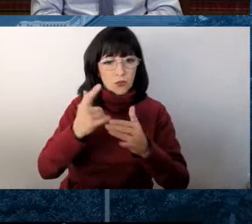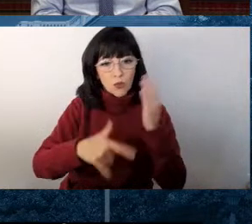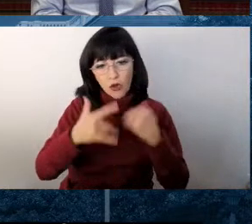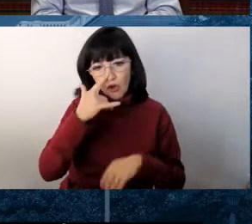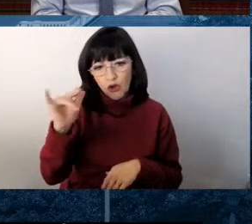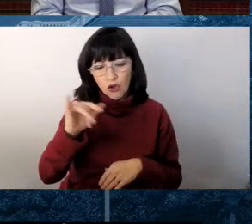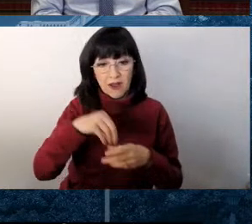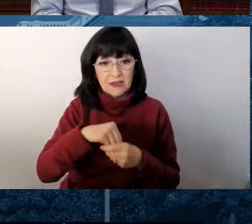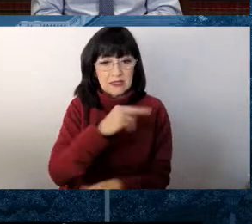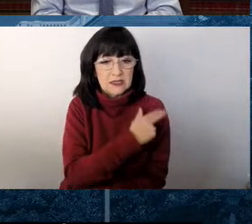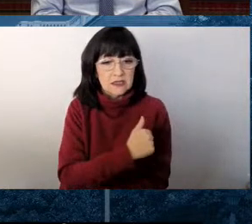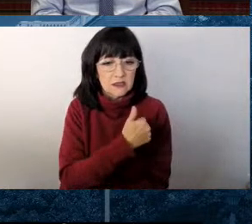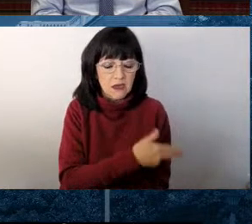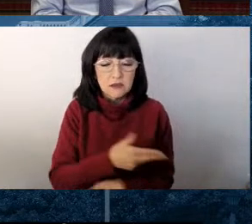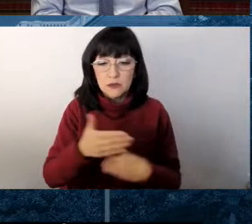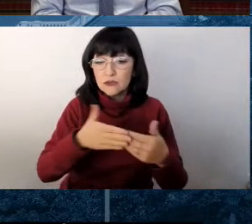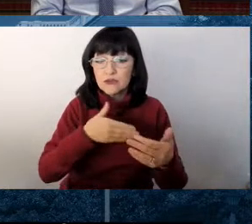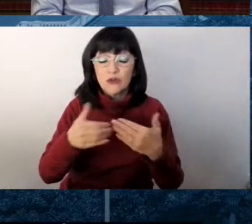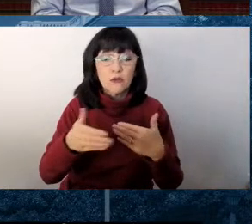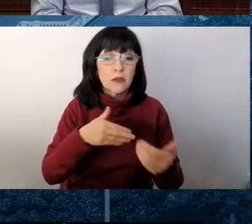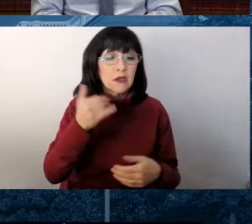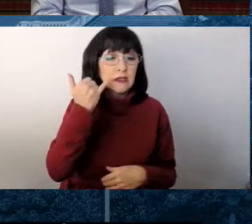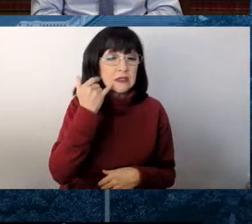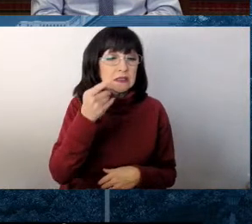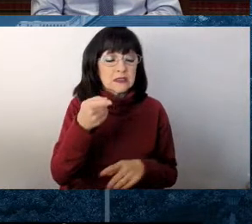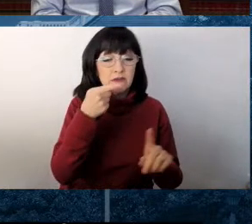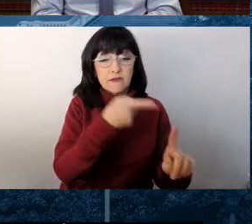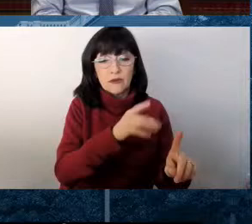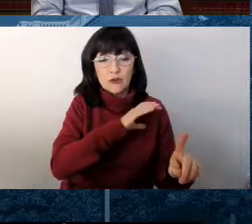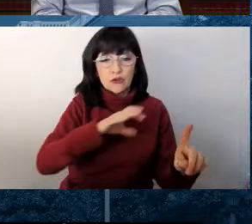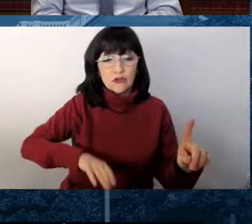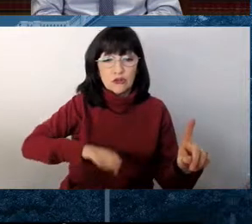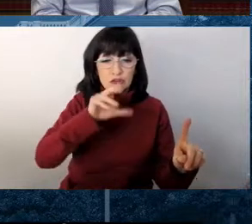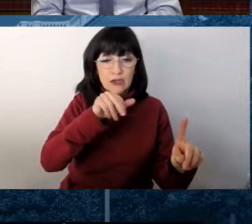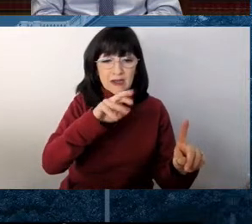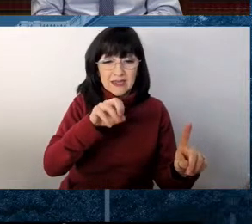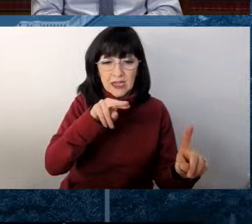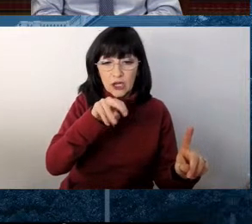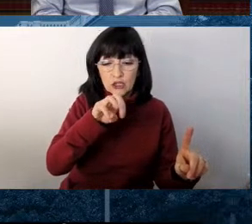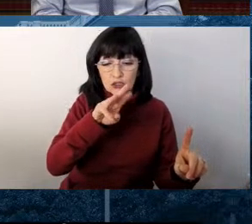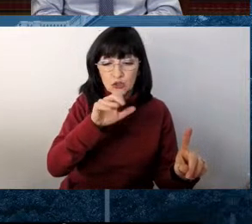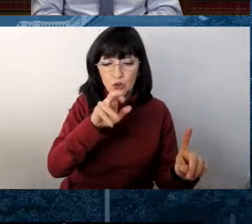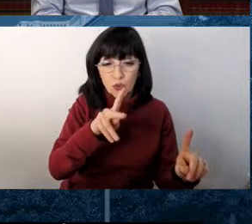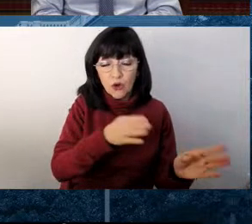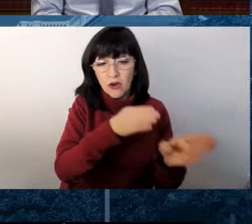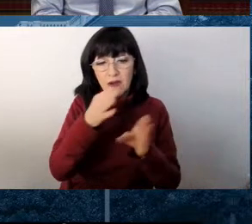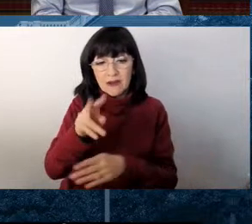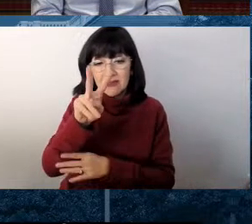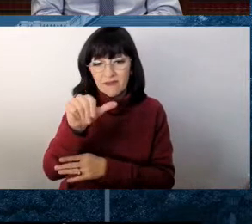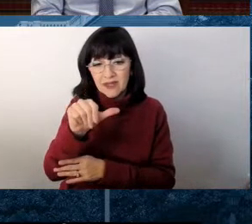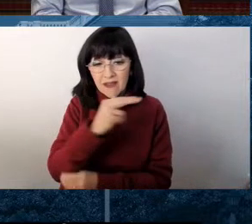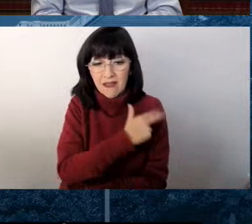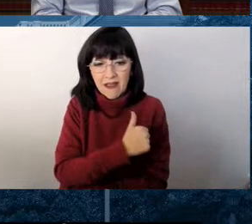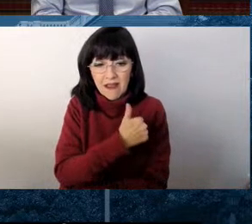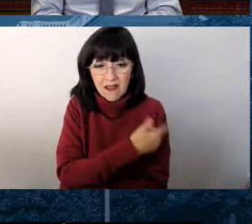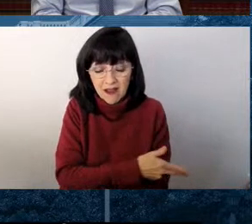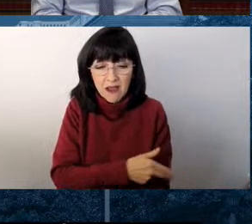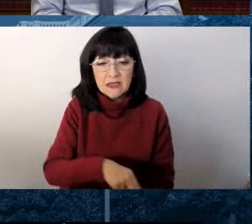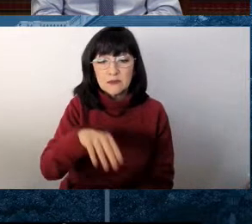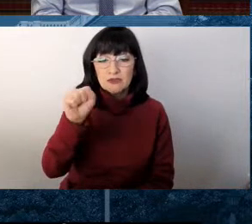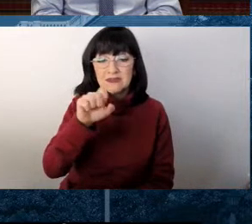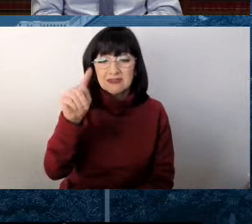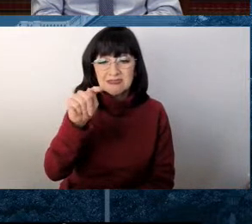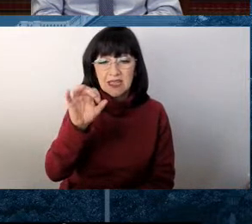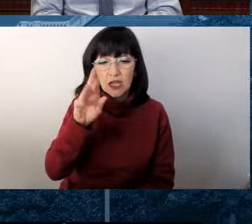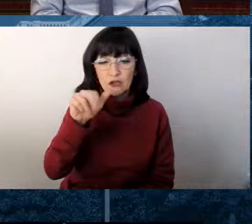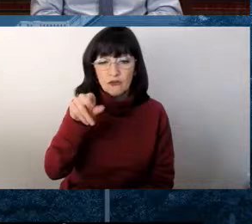or whether you're Christiana Care at Wilmington and Newark, or whether you're at the VA hospital or St. Francis or Nemours.